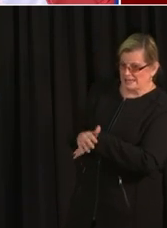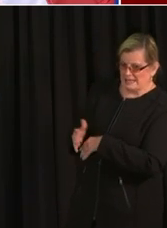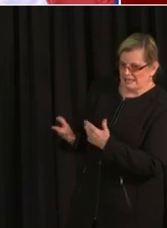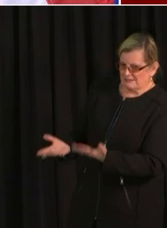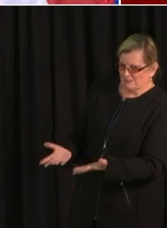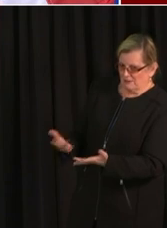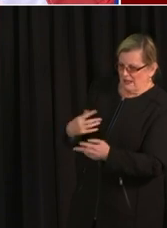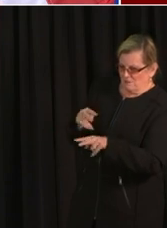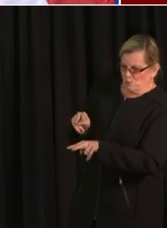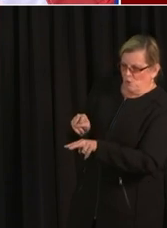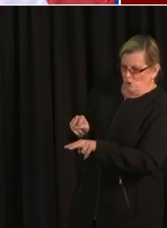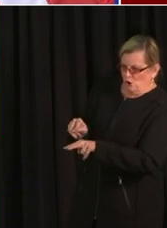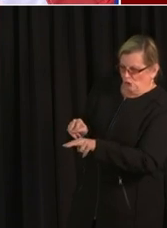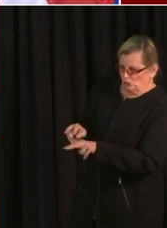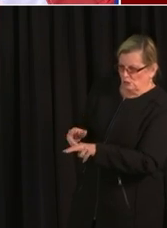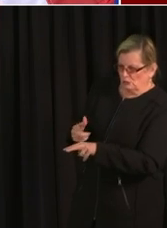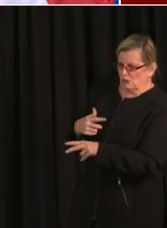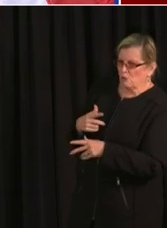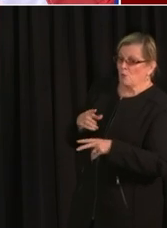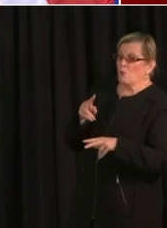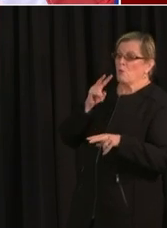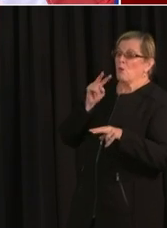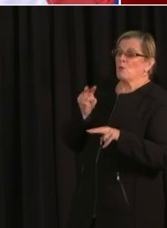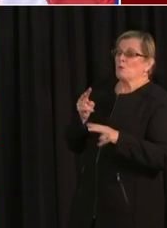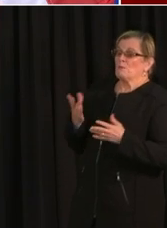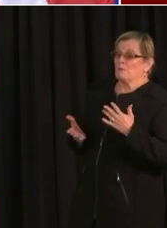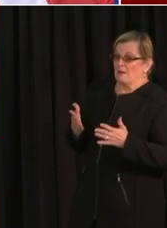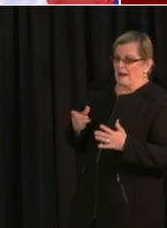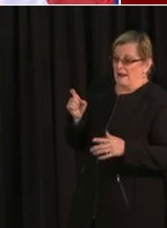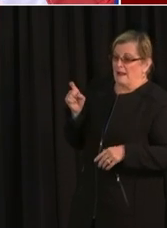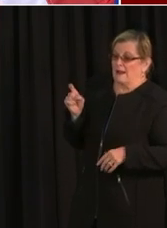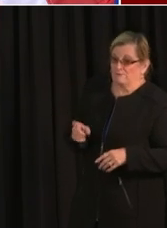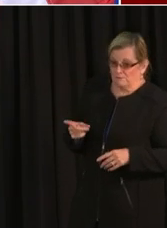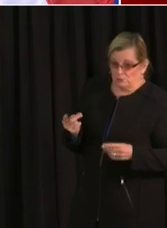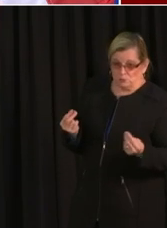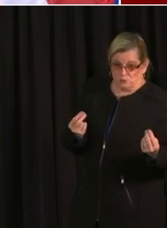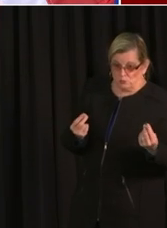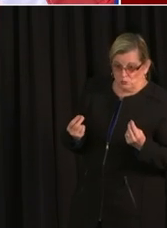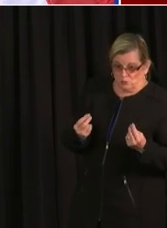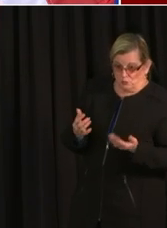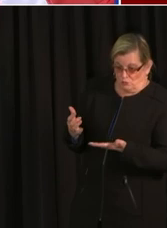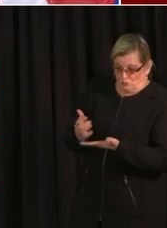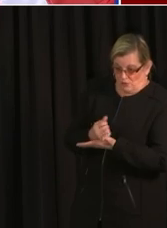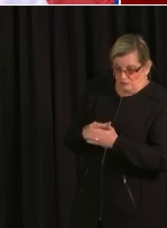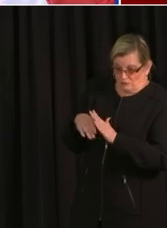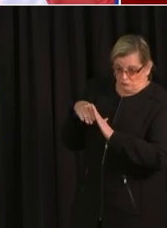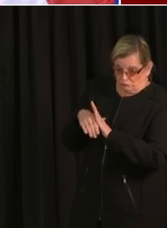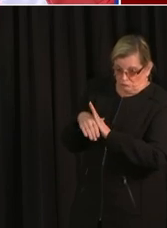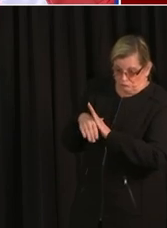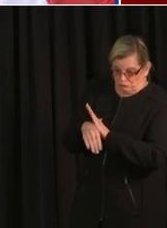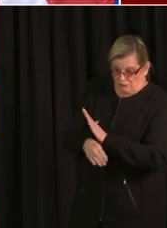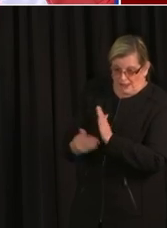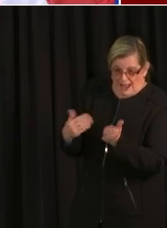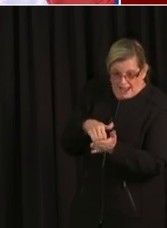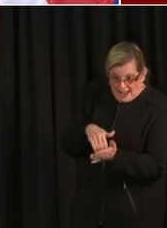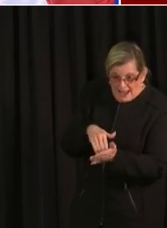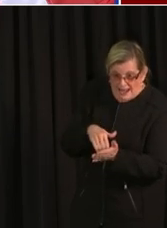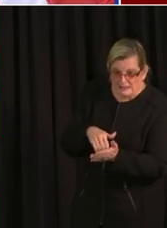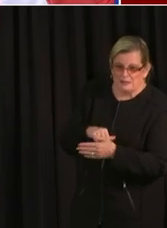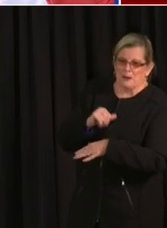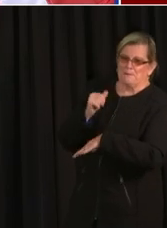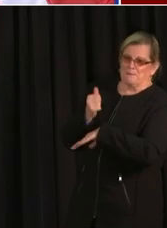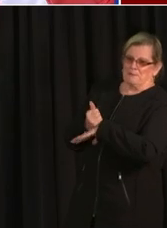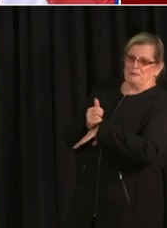will also keep an eye on what we might have to do should revenues go down again based on